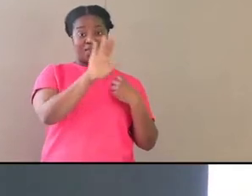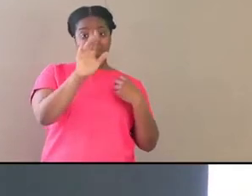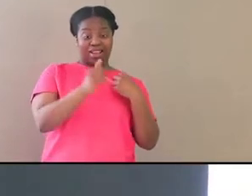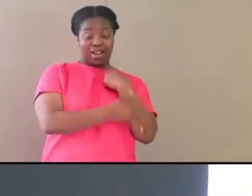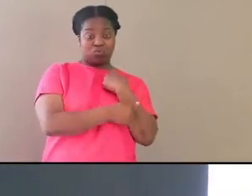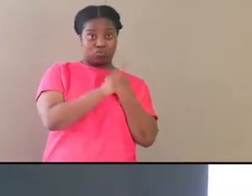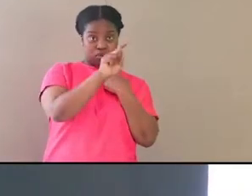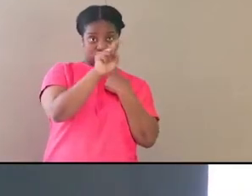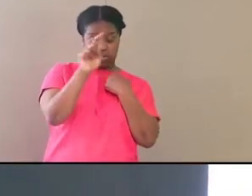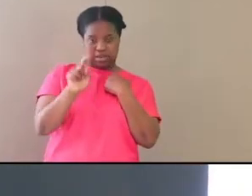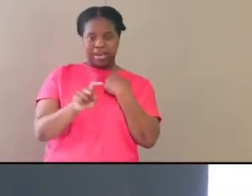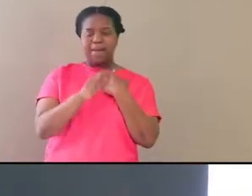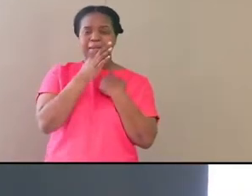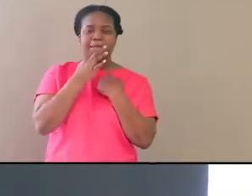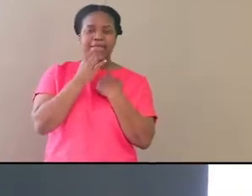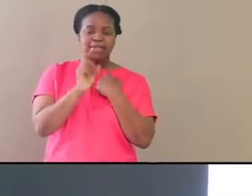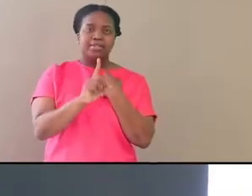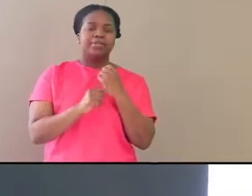They said that,